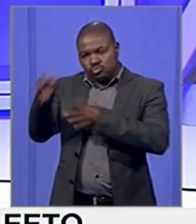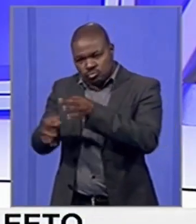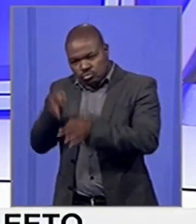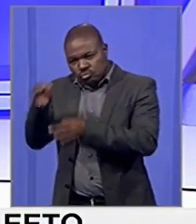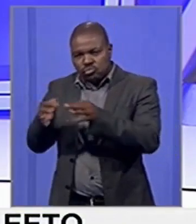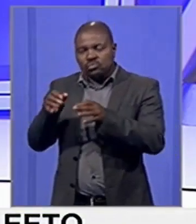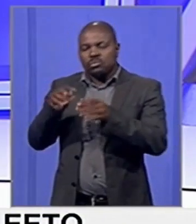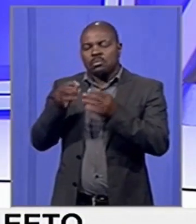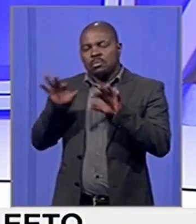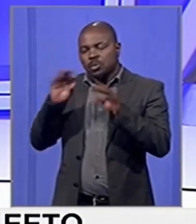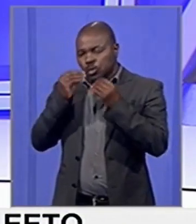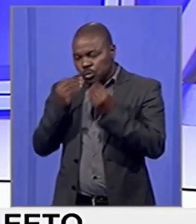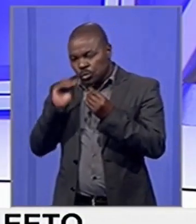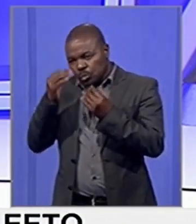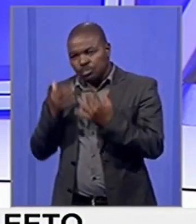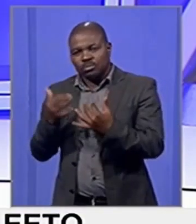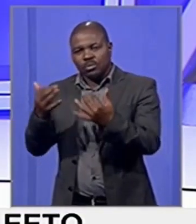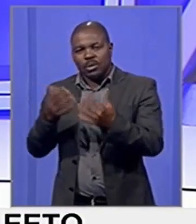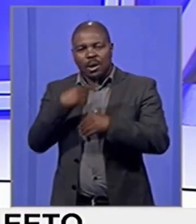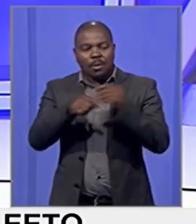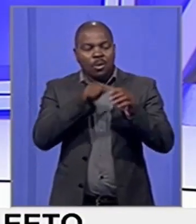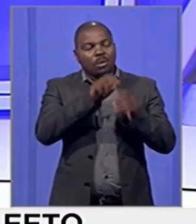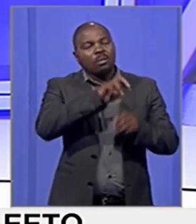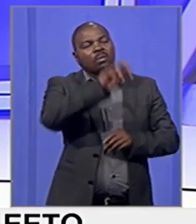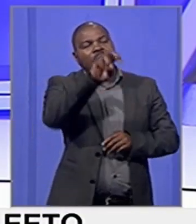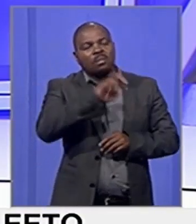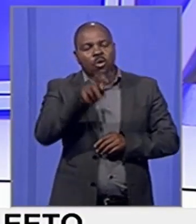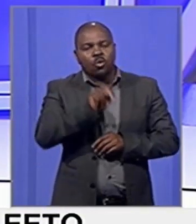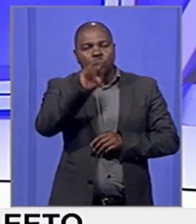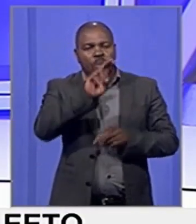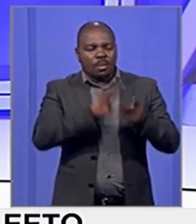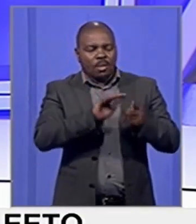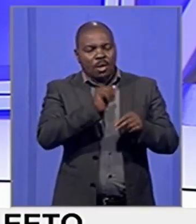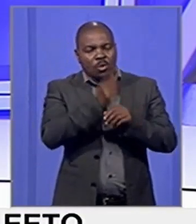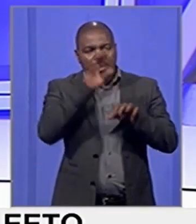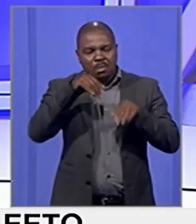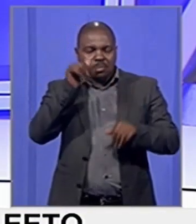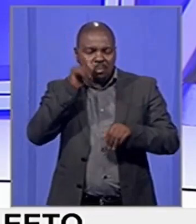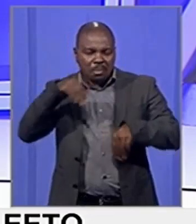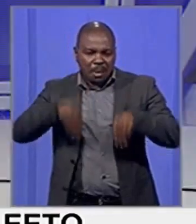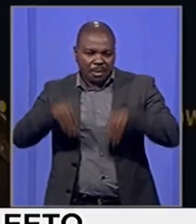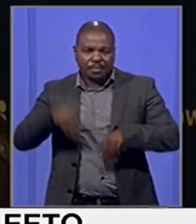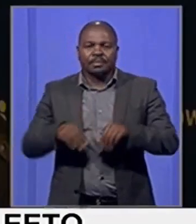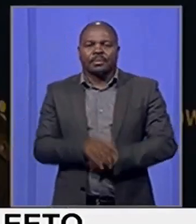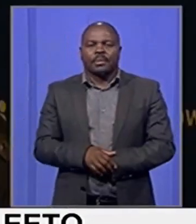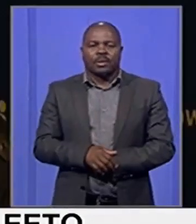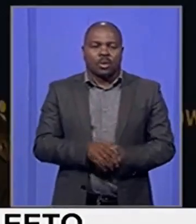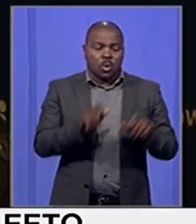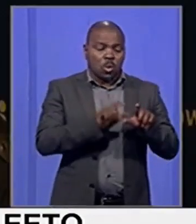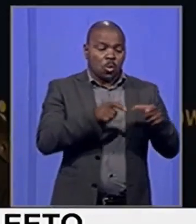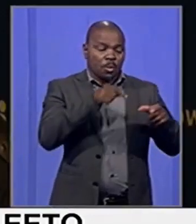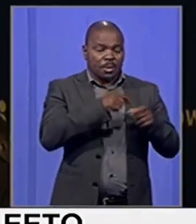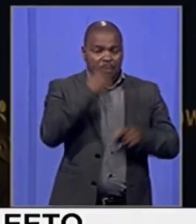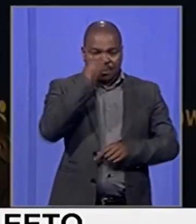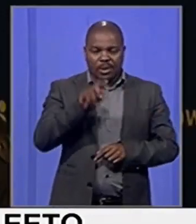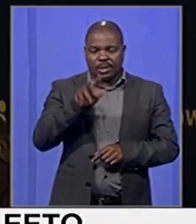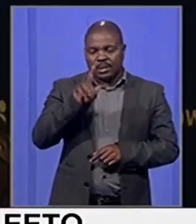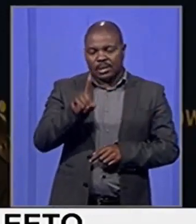ya North West le ya Gauteng ka maemo a ho rafa ntle le molao. The committee believes that the